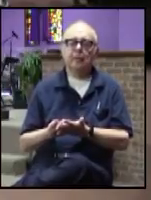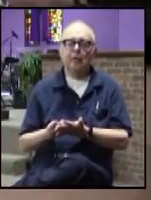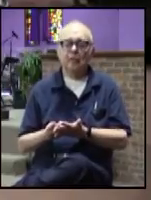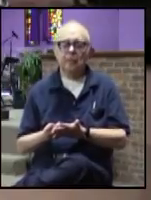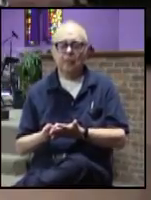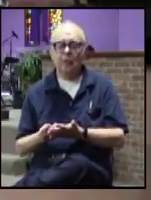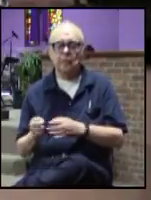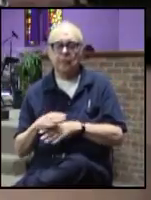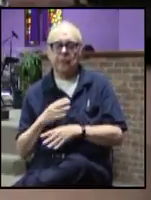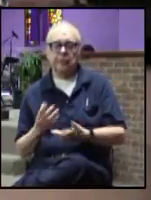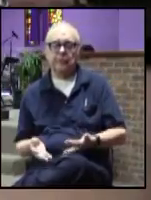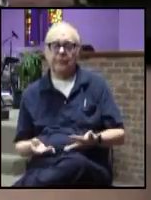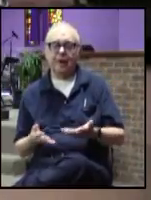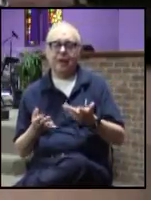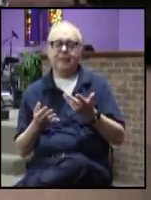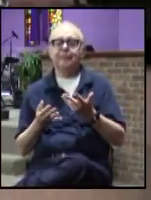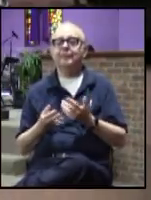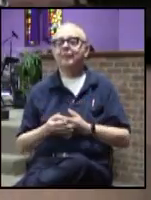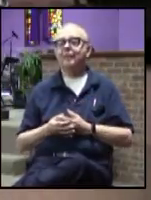have stoves back then.